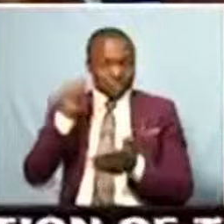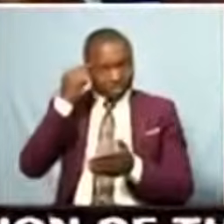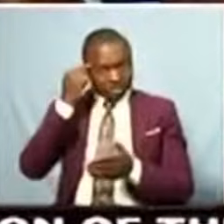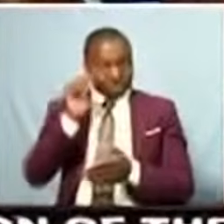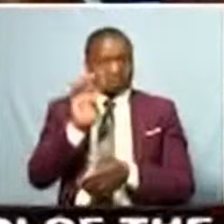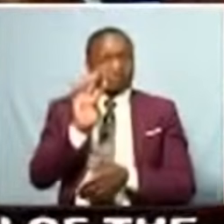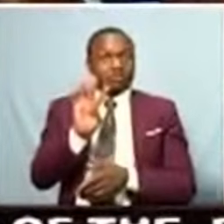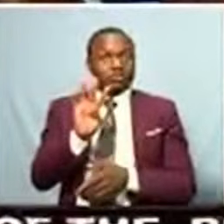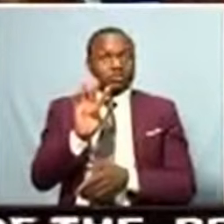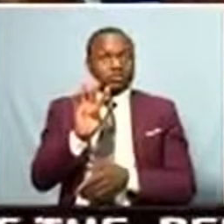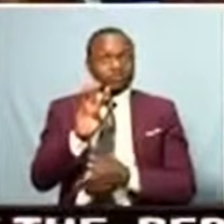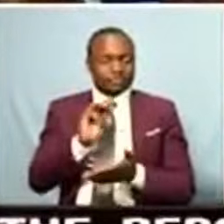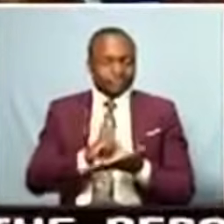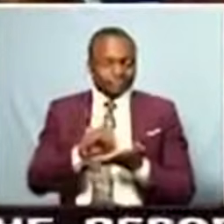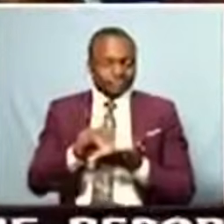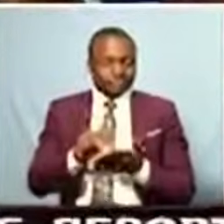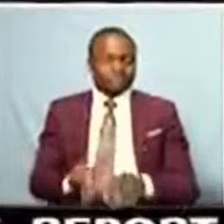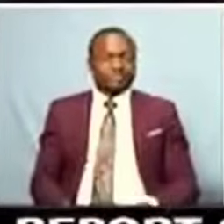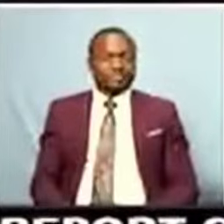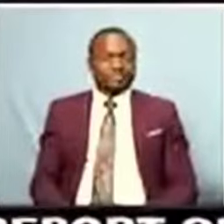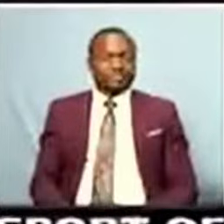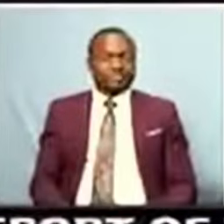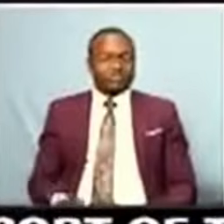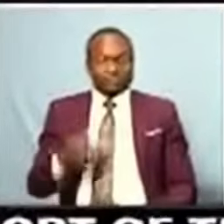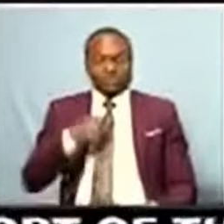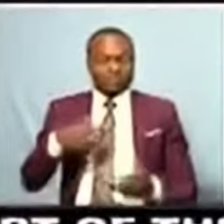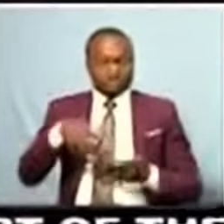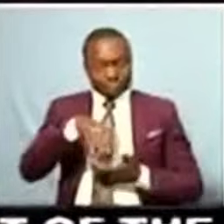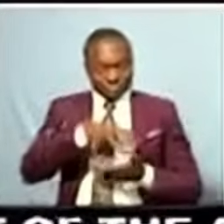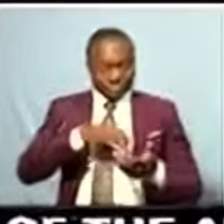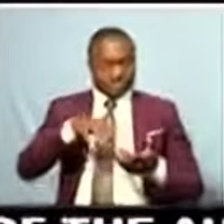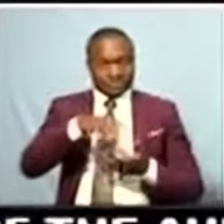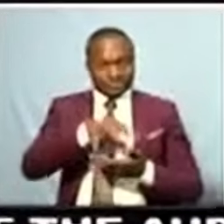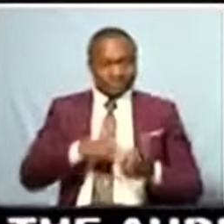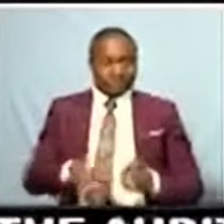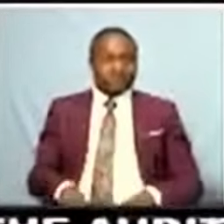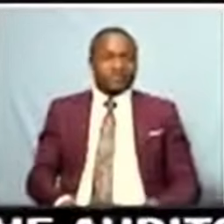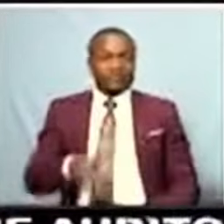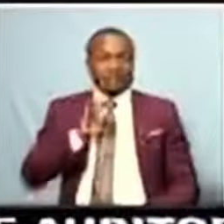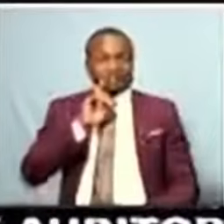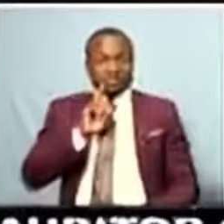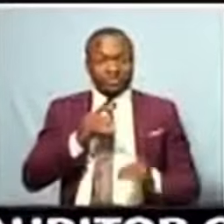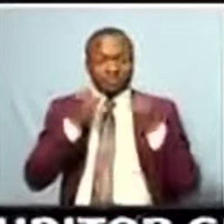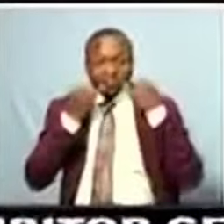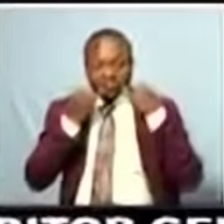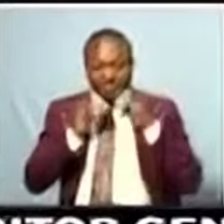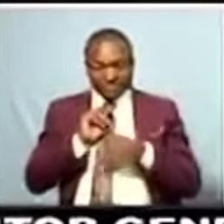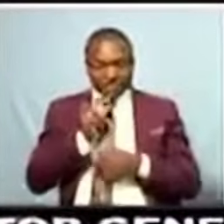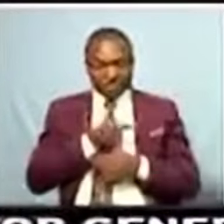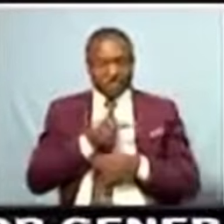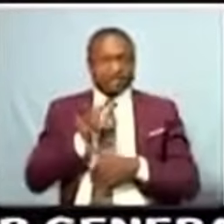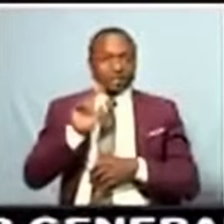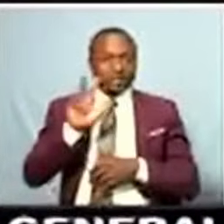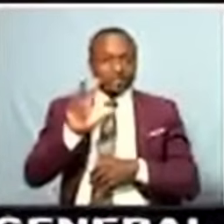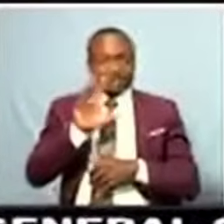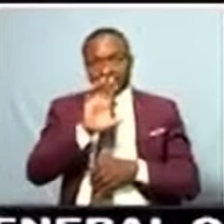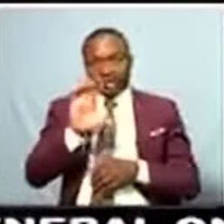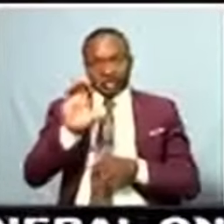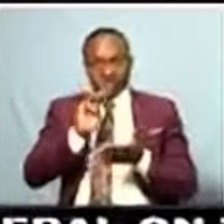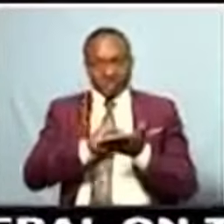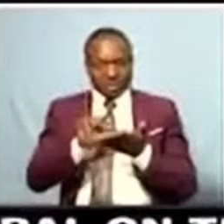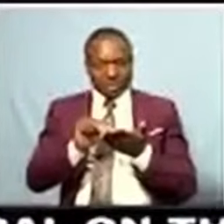4. It's a bit confusing. So, you should be telling us to say, of the 300 million,